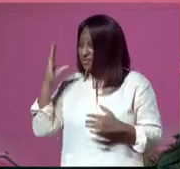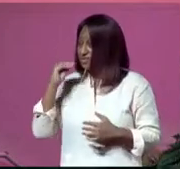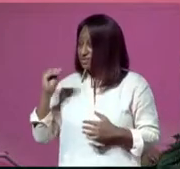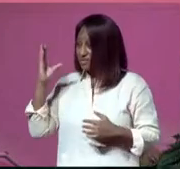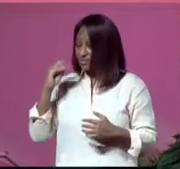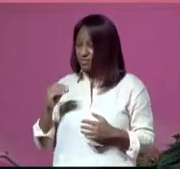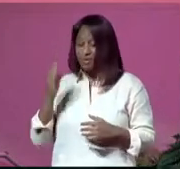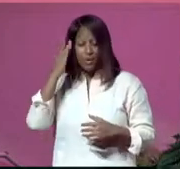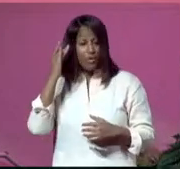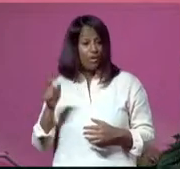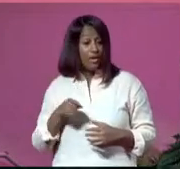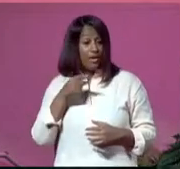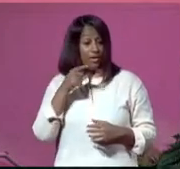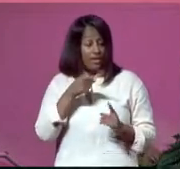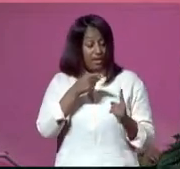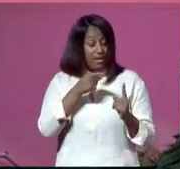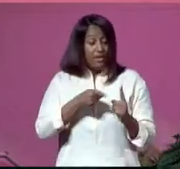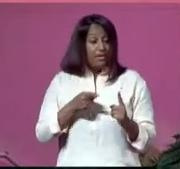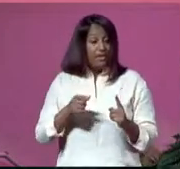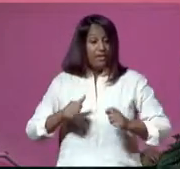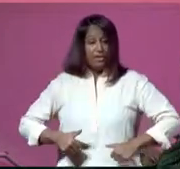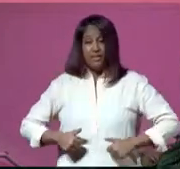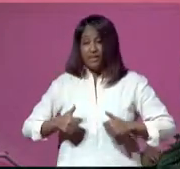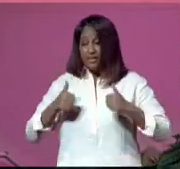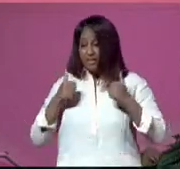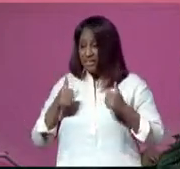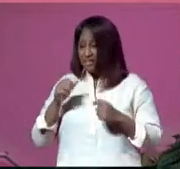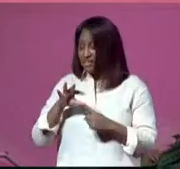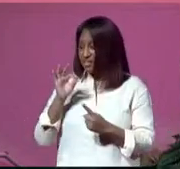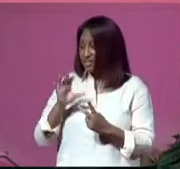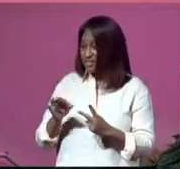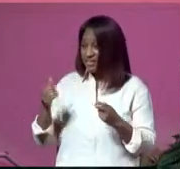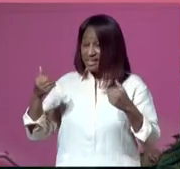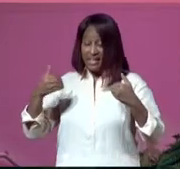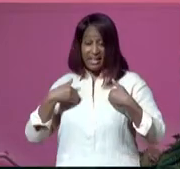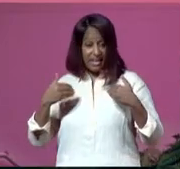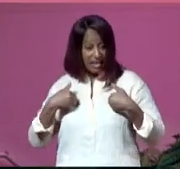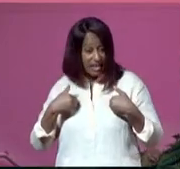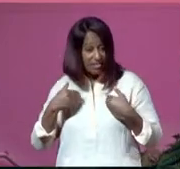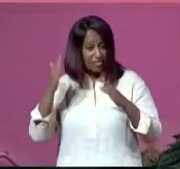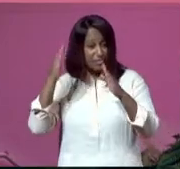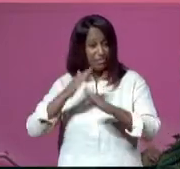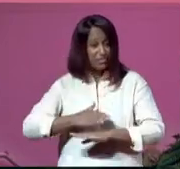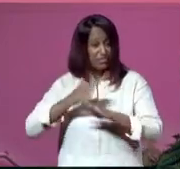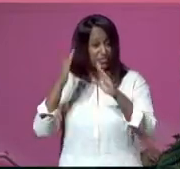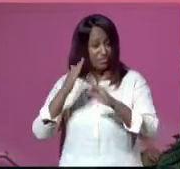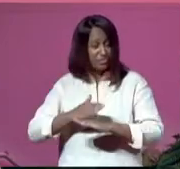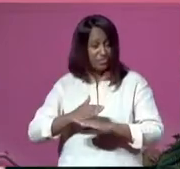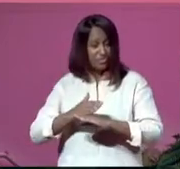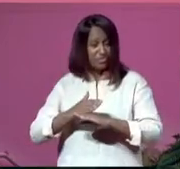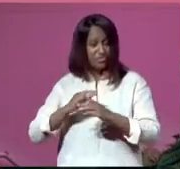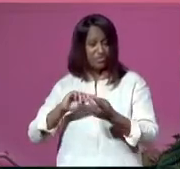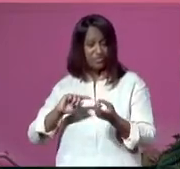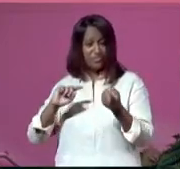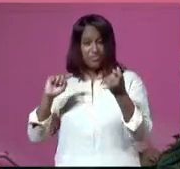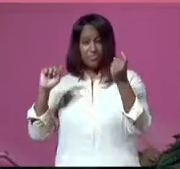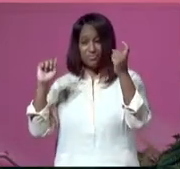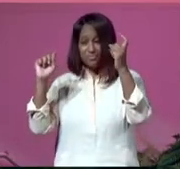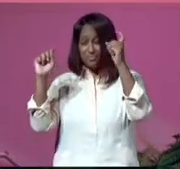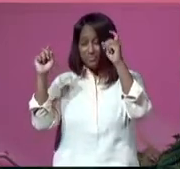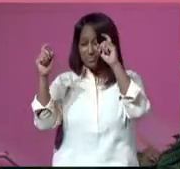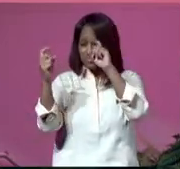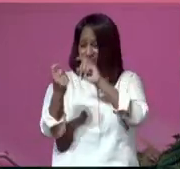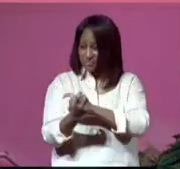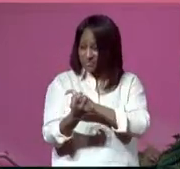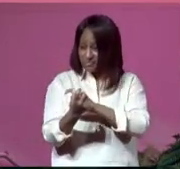life choices. She's having trouble leaving how she has developed who she